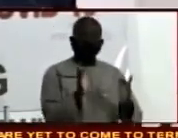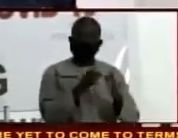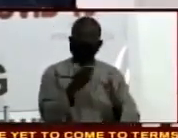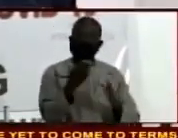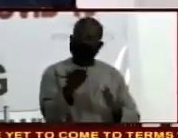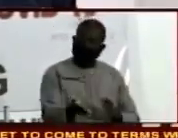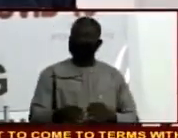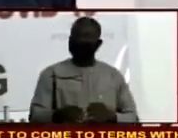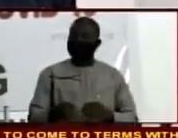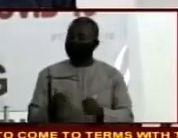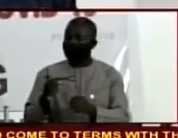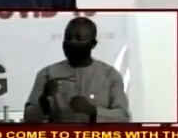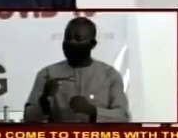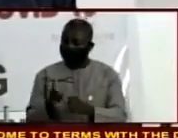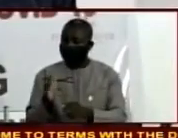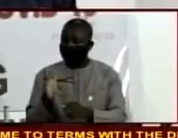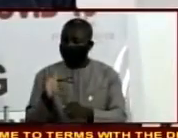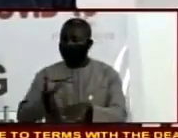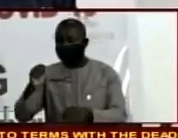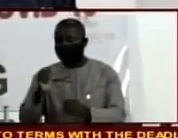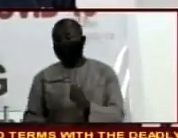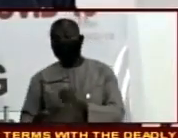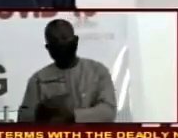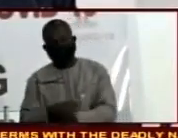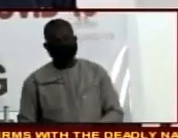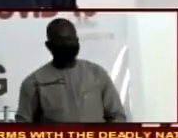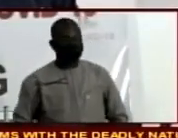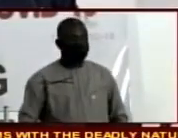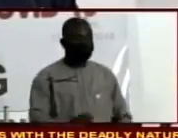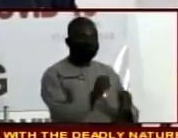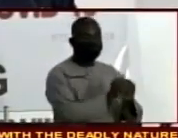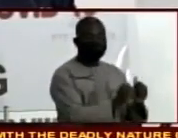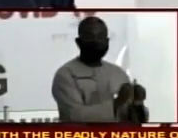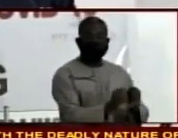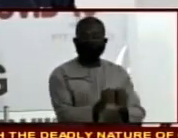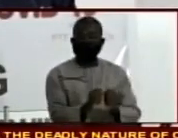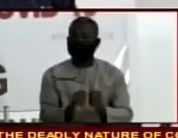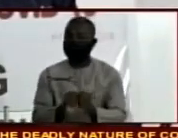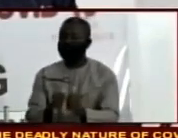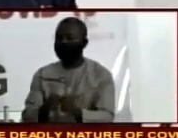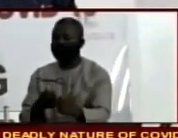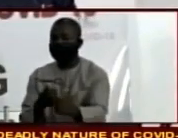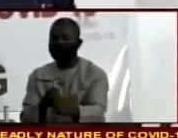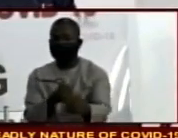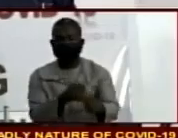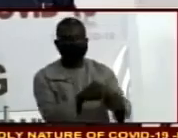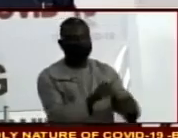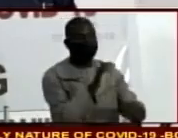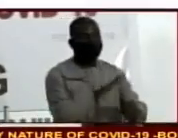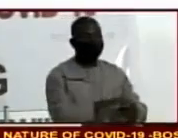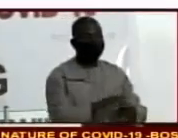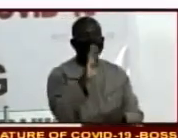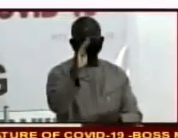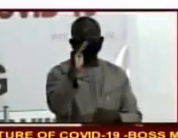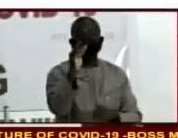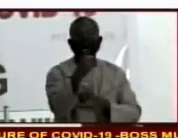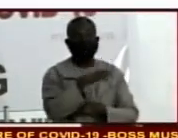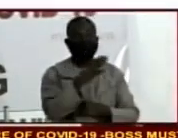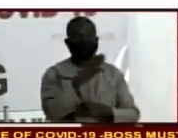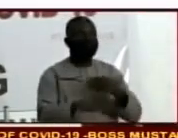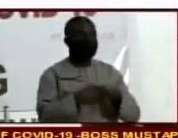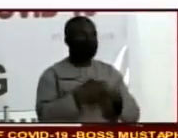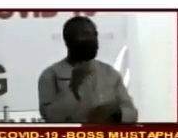follow up on them every day. So each of these travelers were followed up for 14 days on return. Not by us at